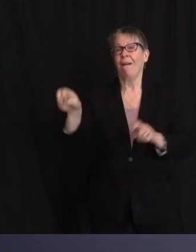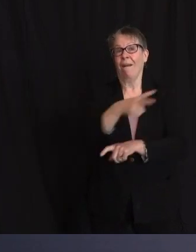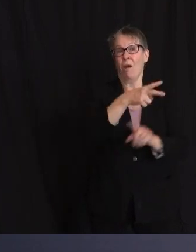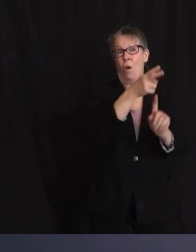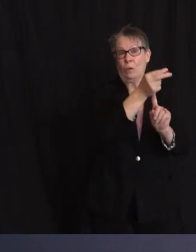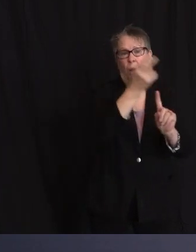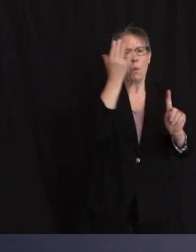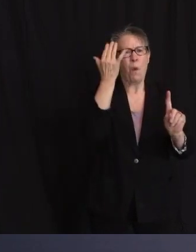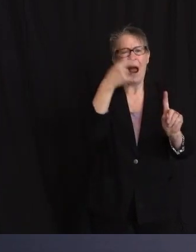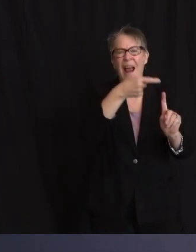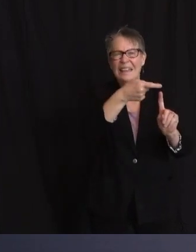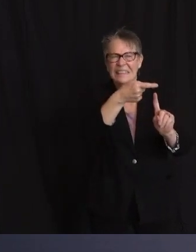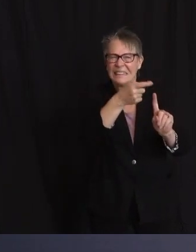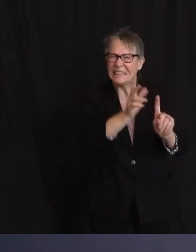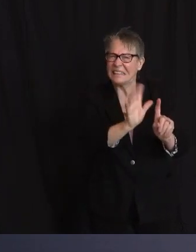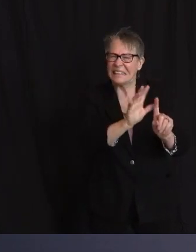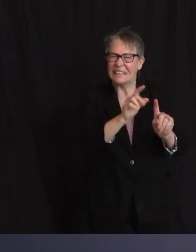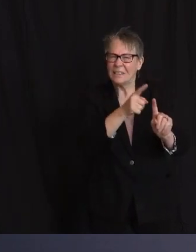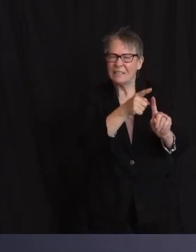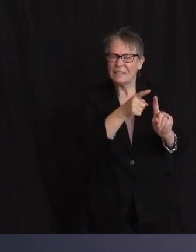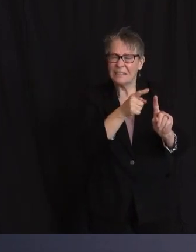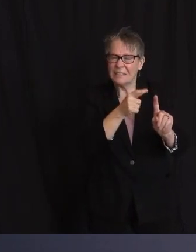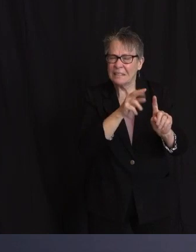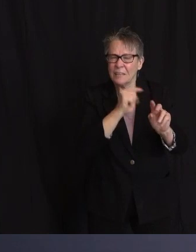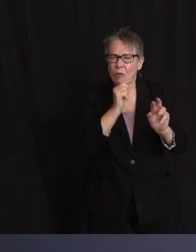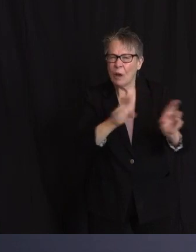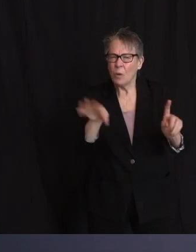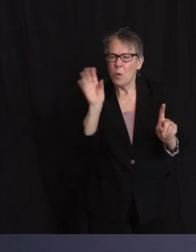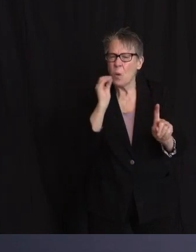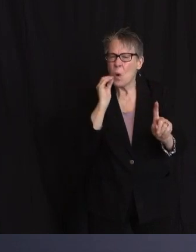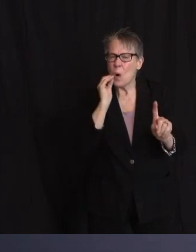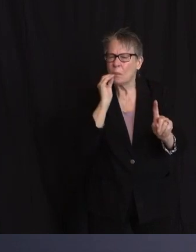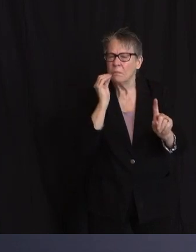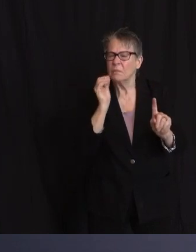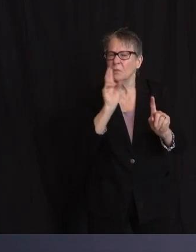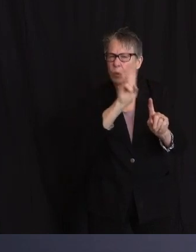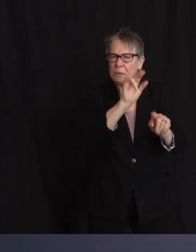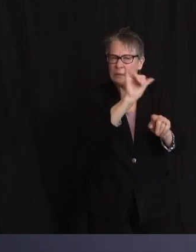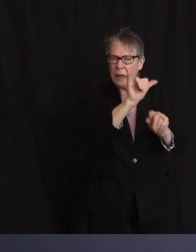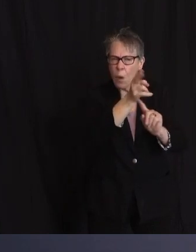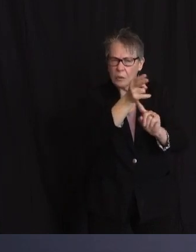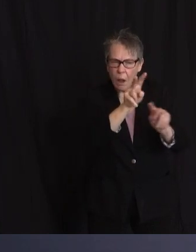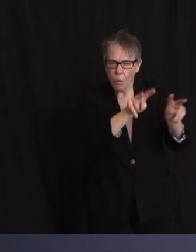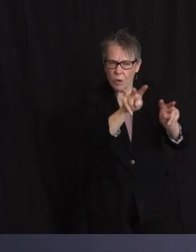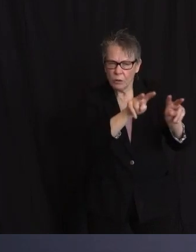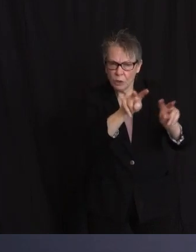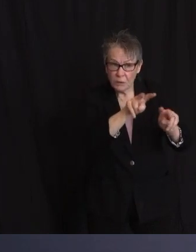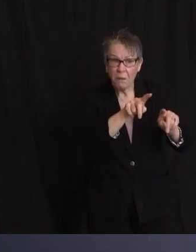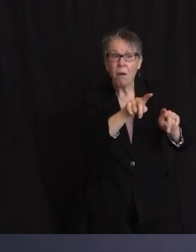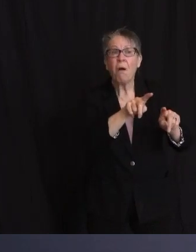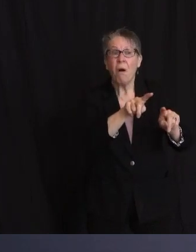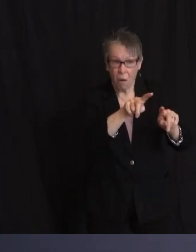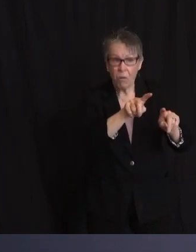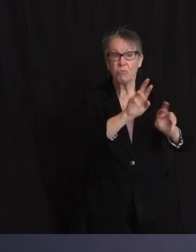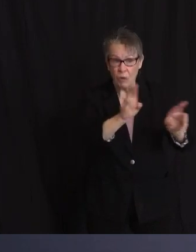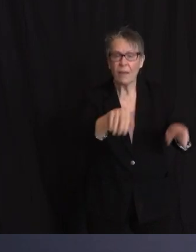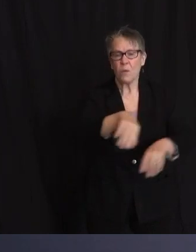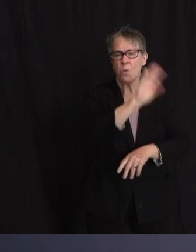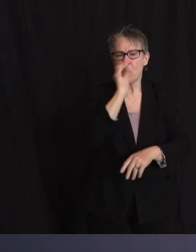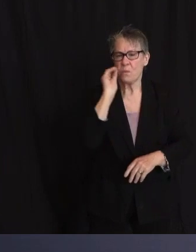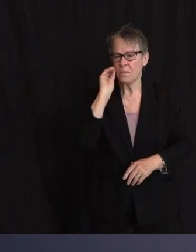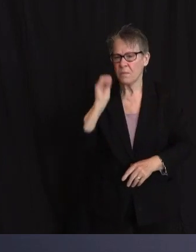more assistance while she quarantines. We have several patients with complex chronic illnesses such as